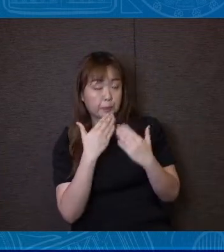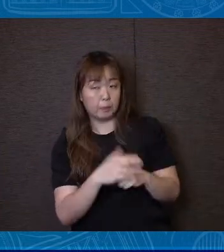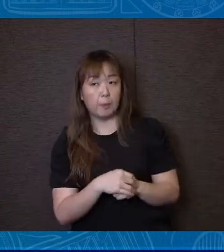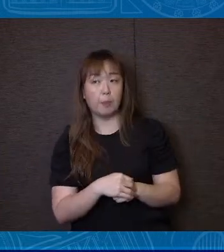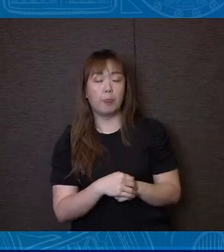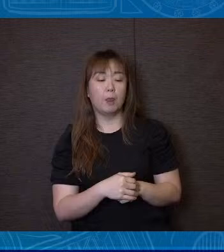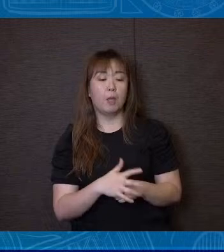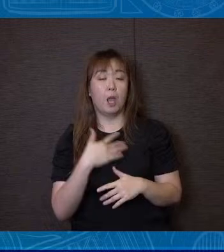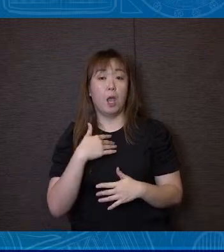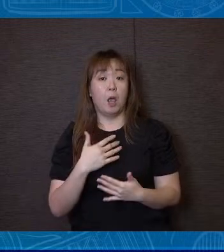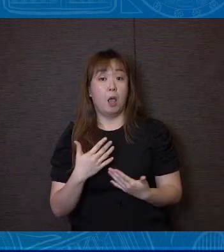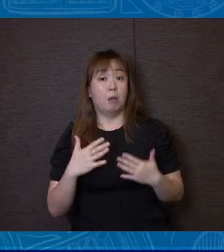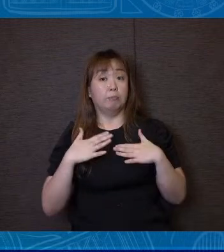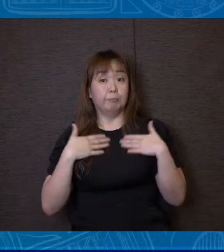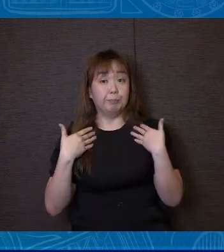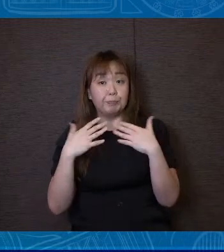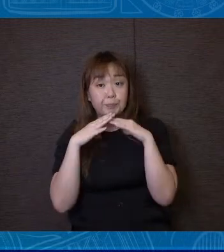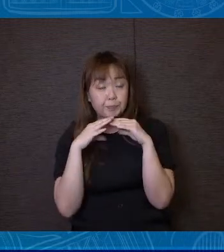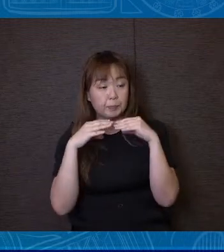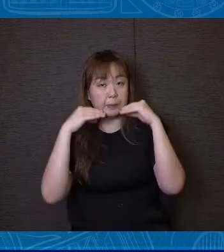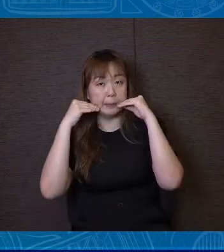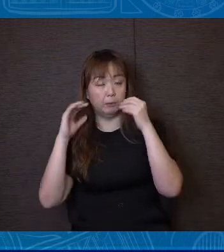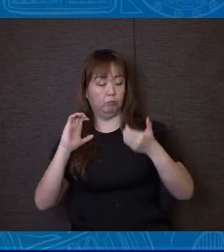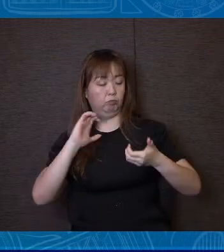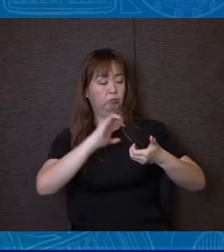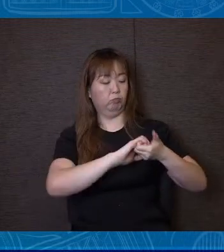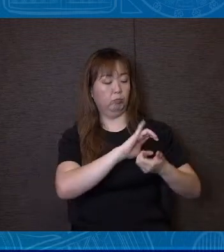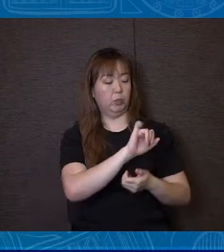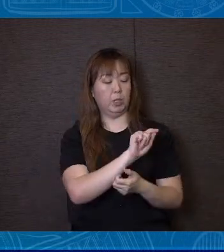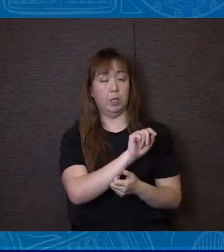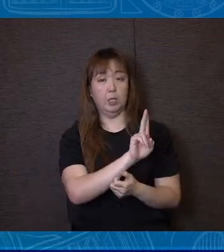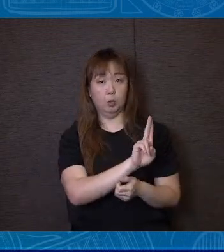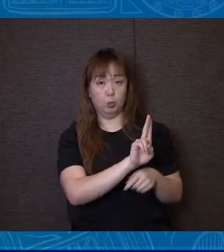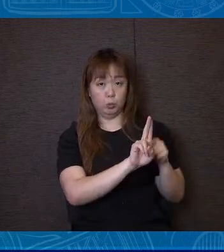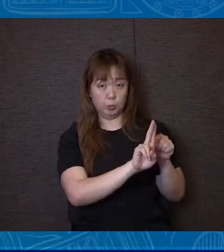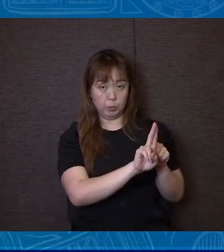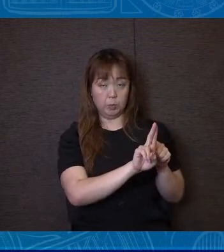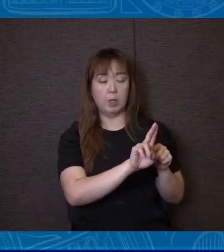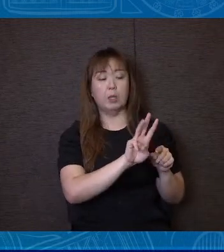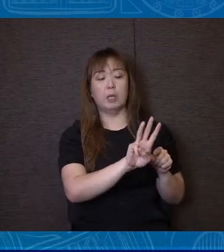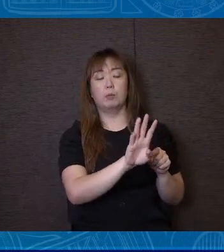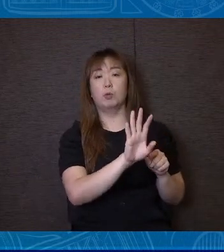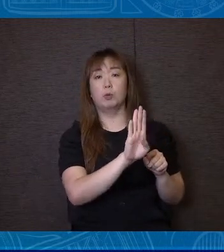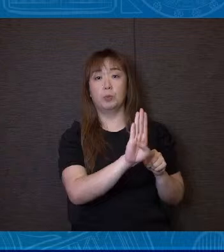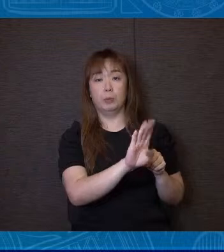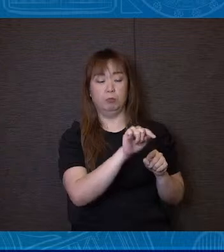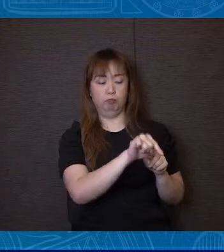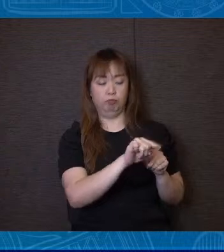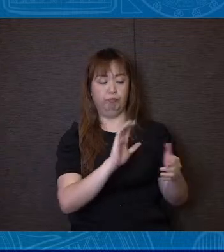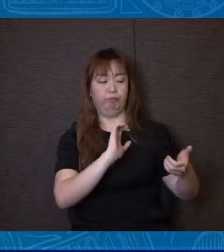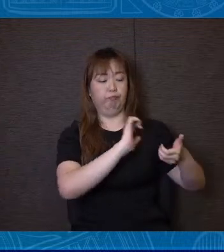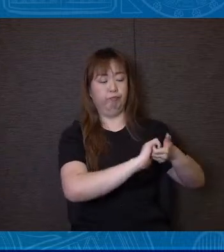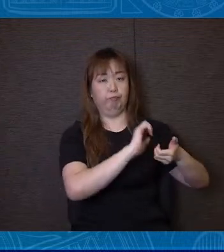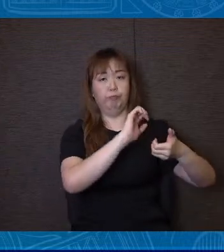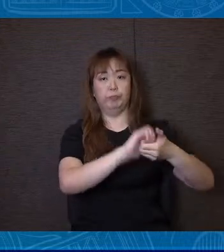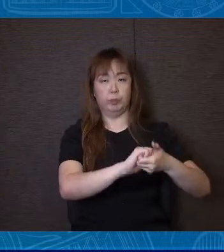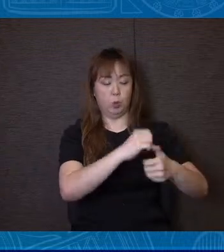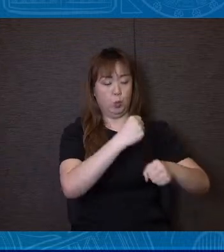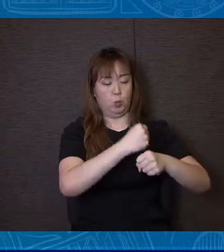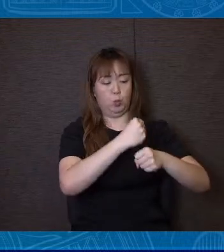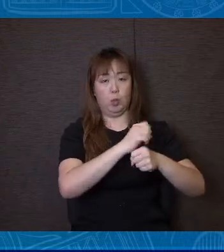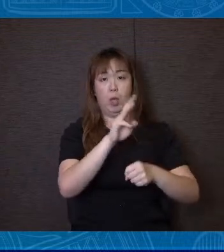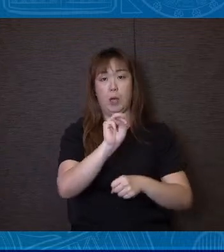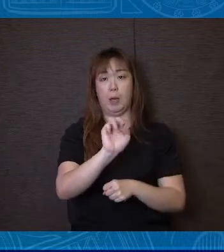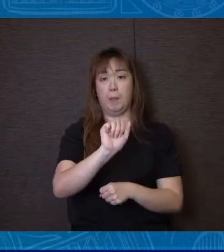very proud to work together with the ITU and the WFP on these disaster connectivity maps. And as Amir